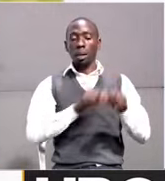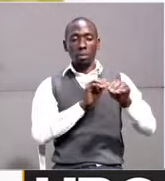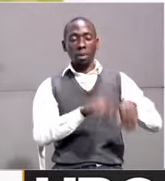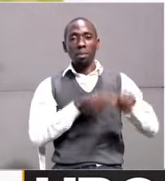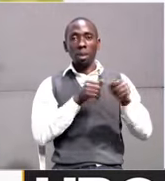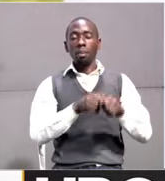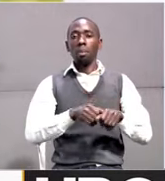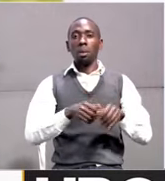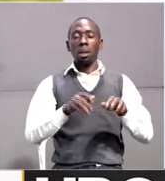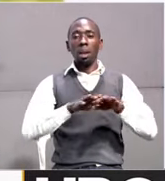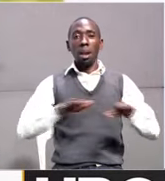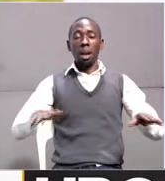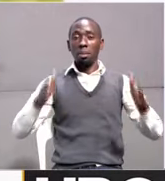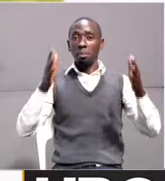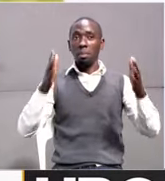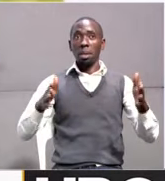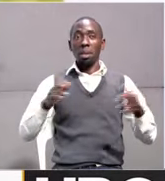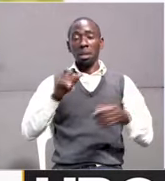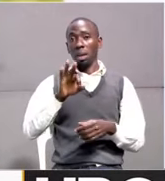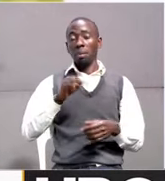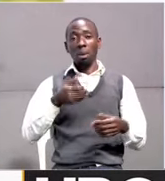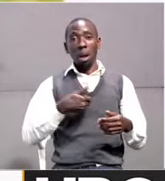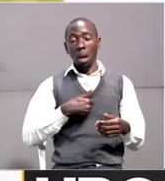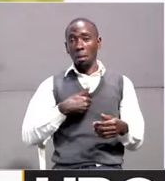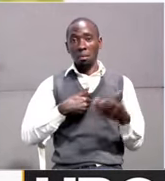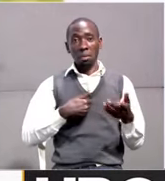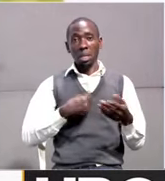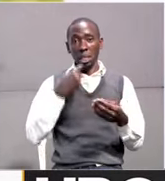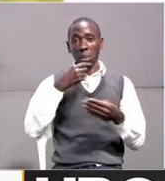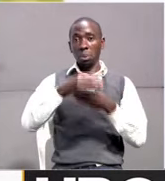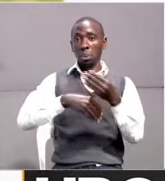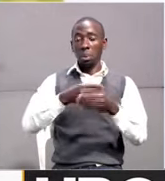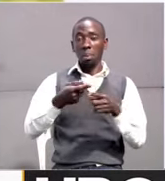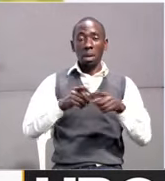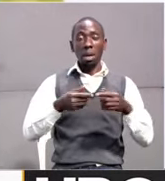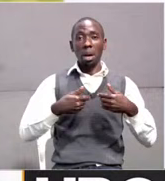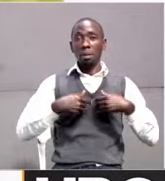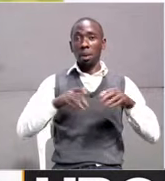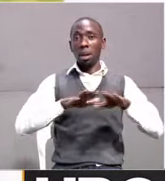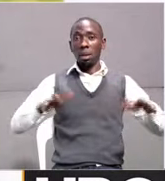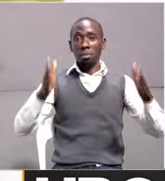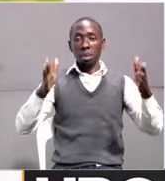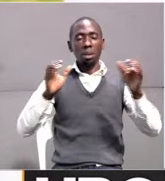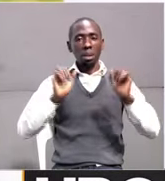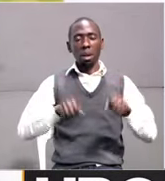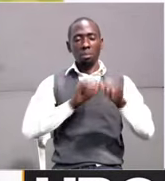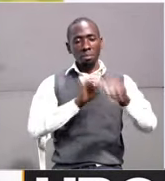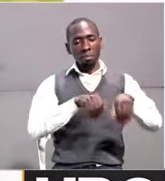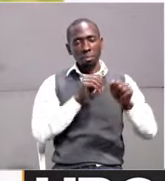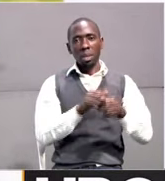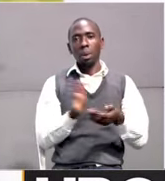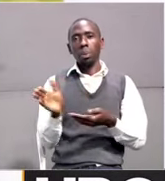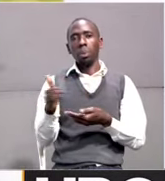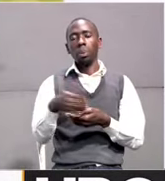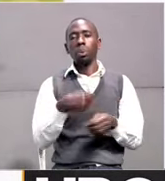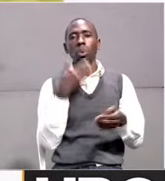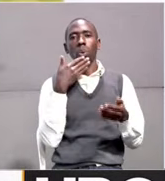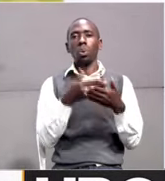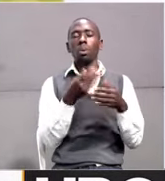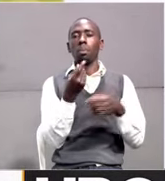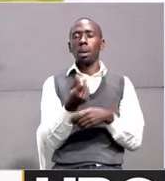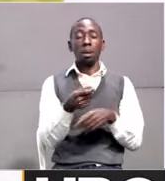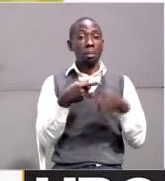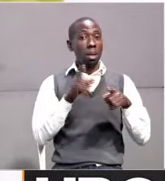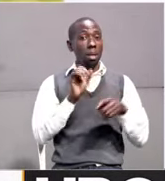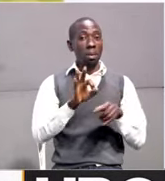Even tobacco, if you want tobacco, you can do it on a big scale, and you will get good money. But if you didn't have